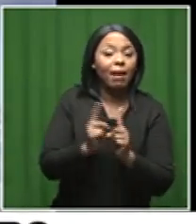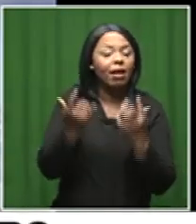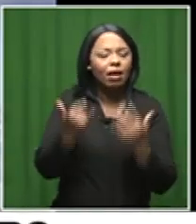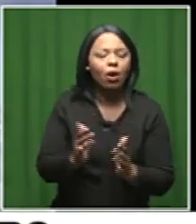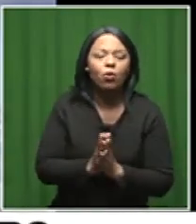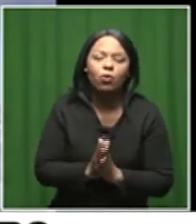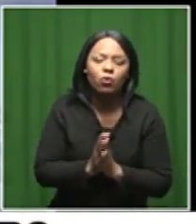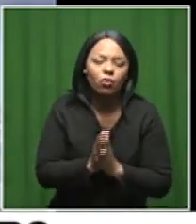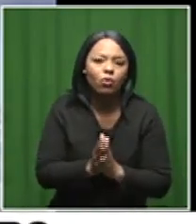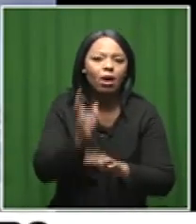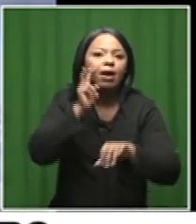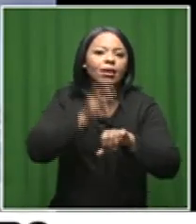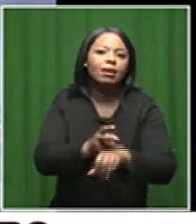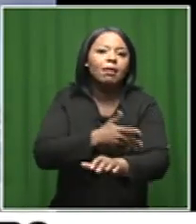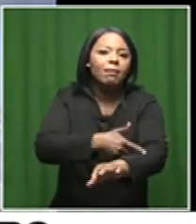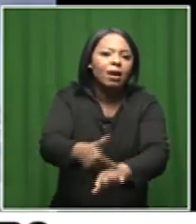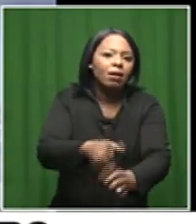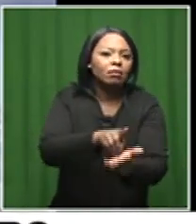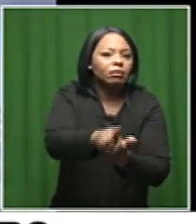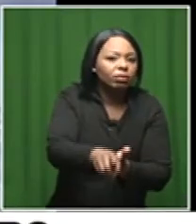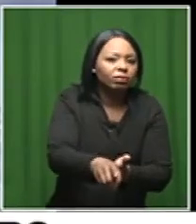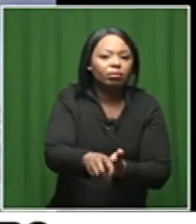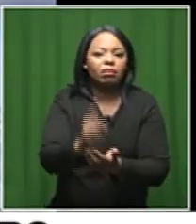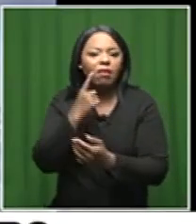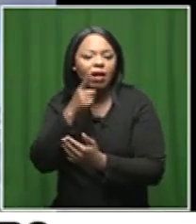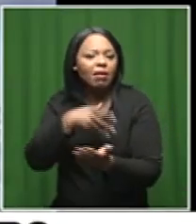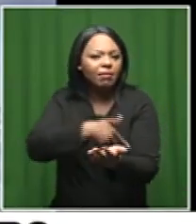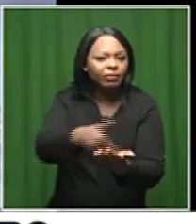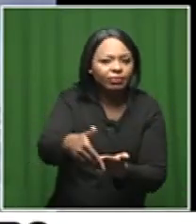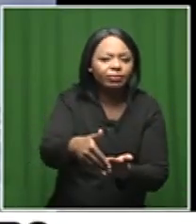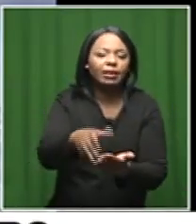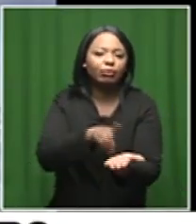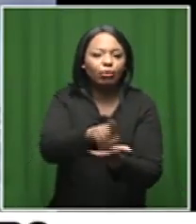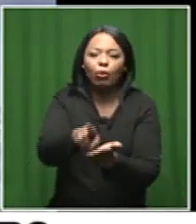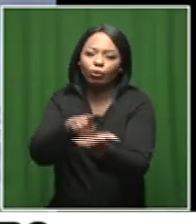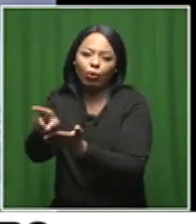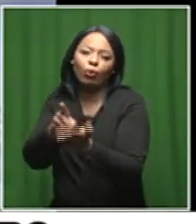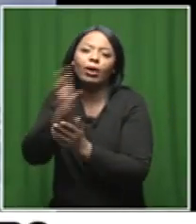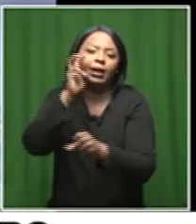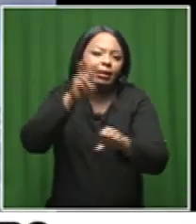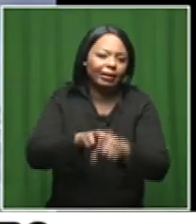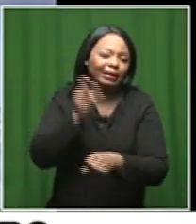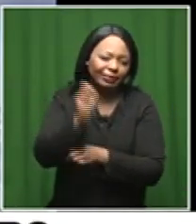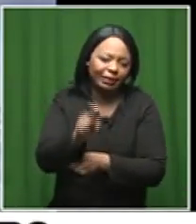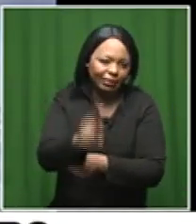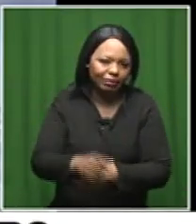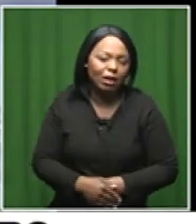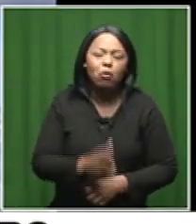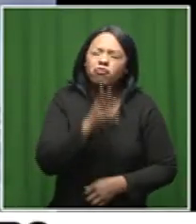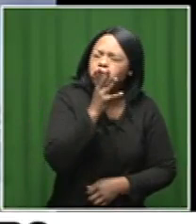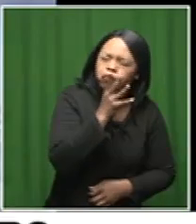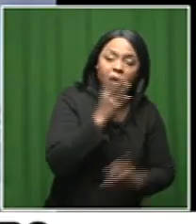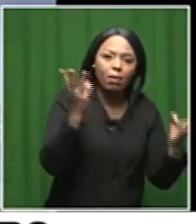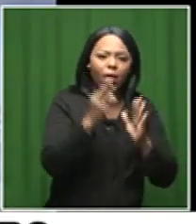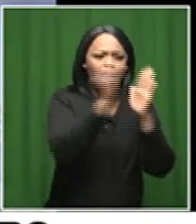There are many patients from various ethnic groupings that are in desperate need of a transplantation. And for